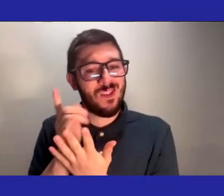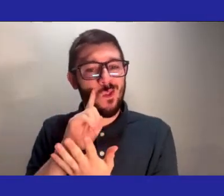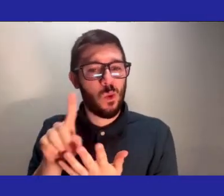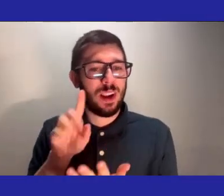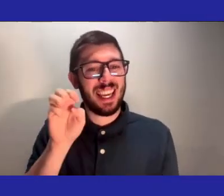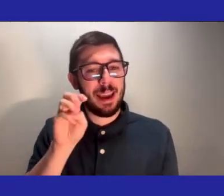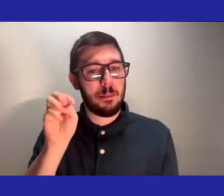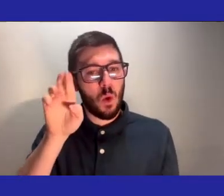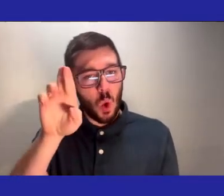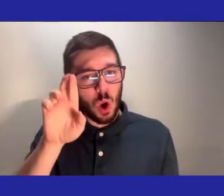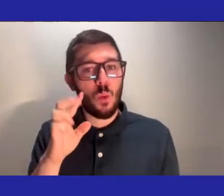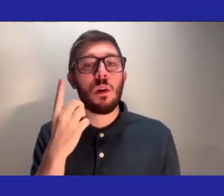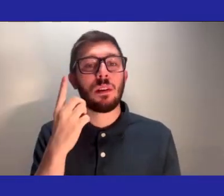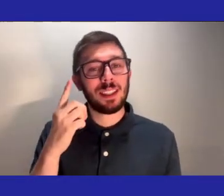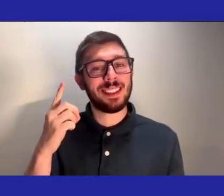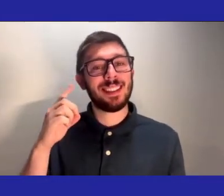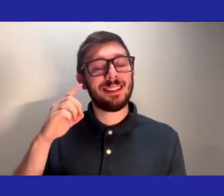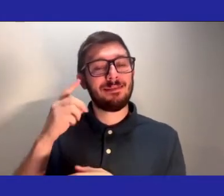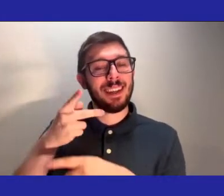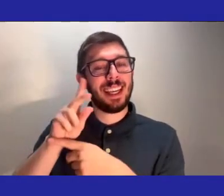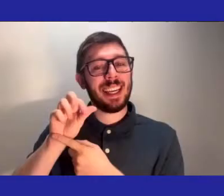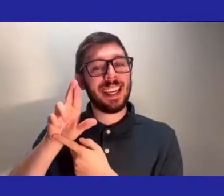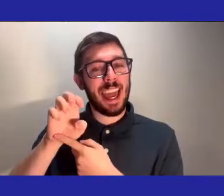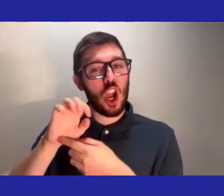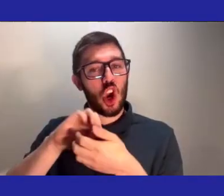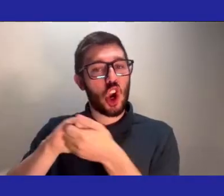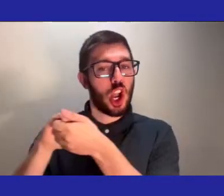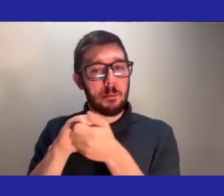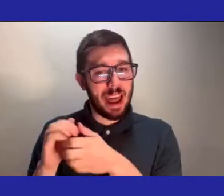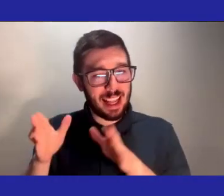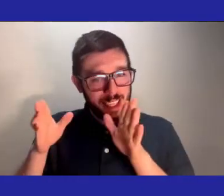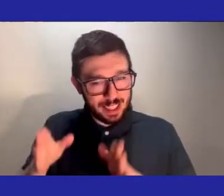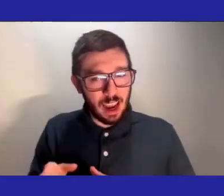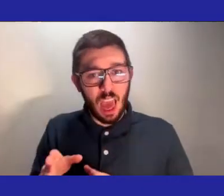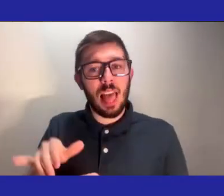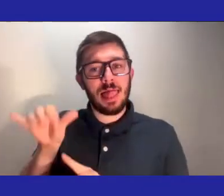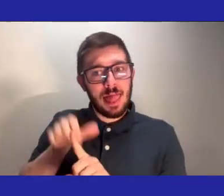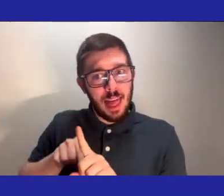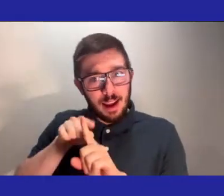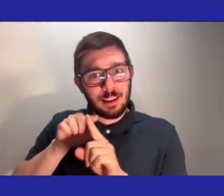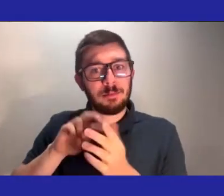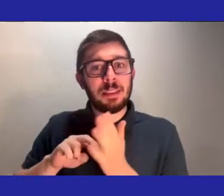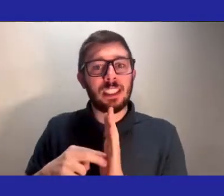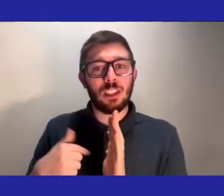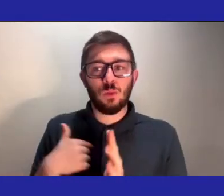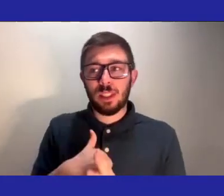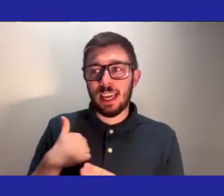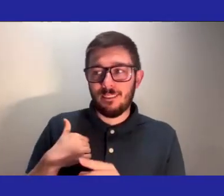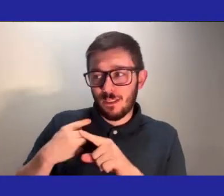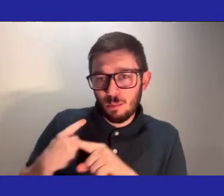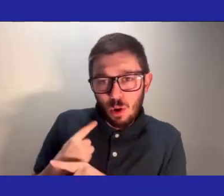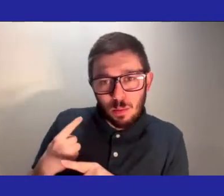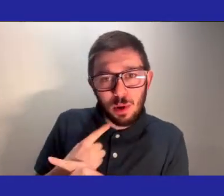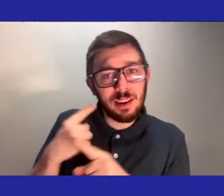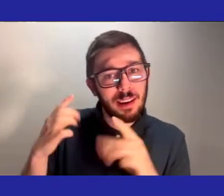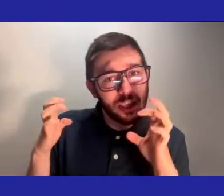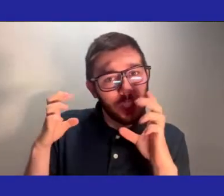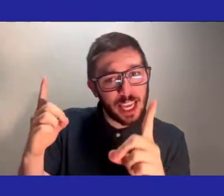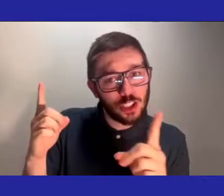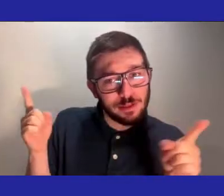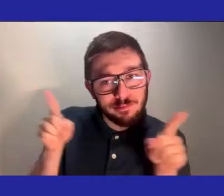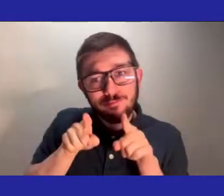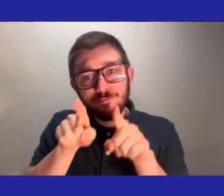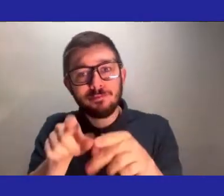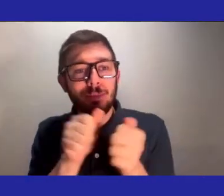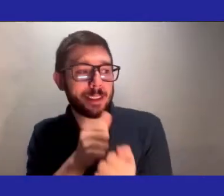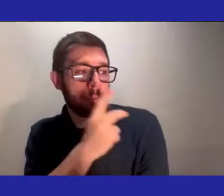Companion. Without going into it, this is really ensuring that we have a most appropriate education aligned with patients, and this can be